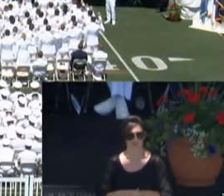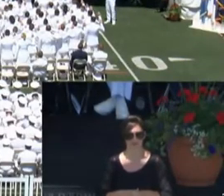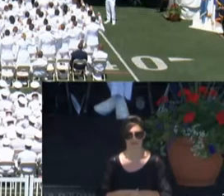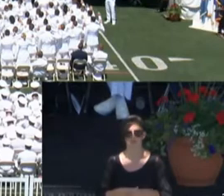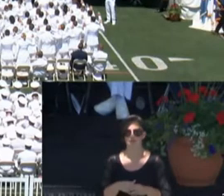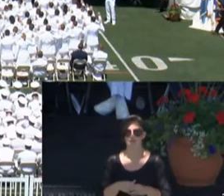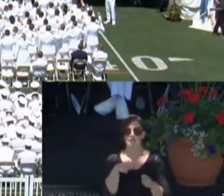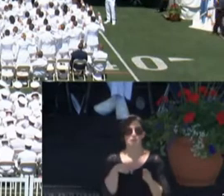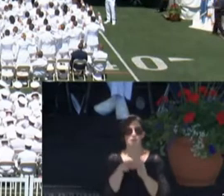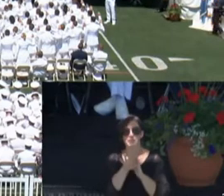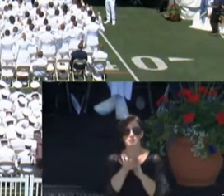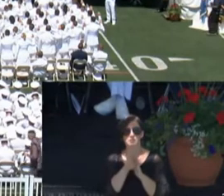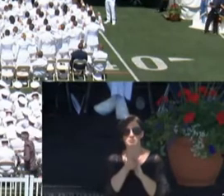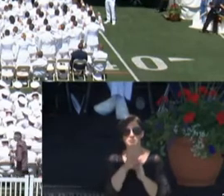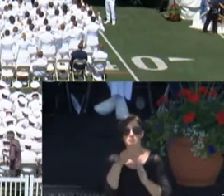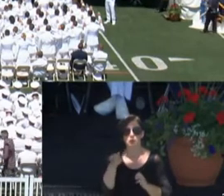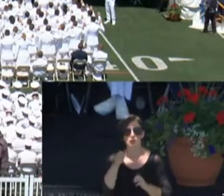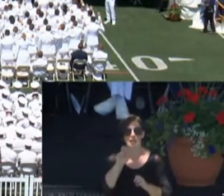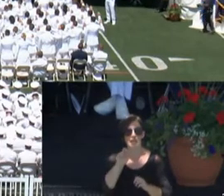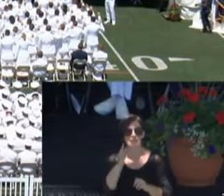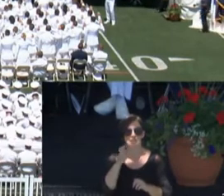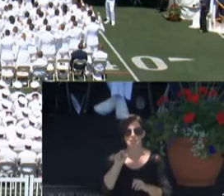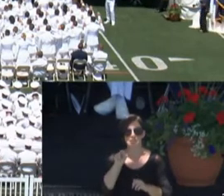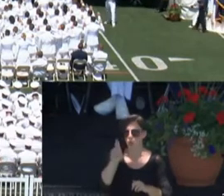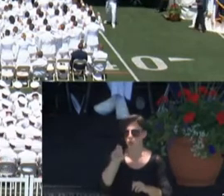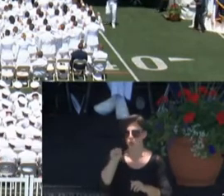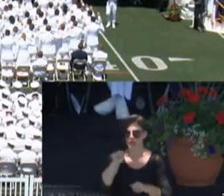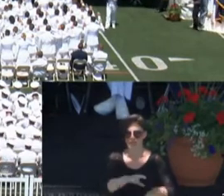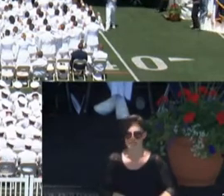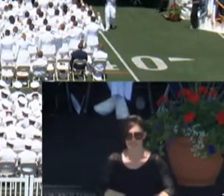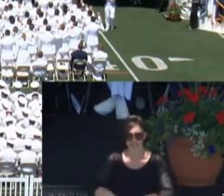Having been appointed an ensign in the United States Navy,